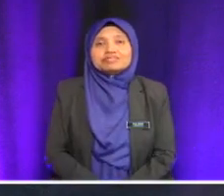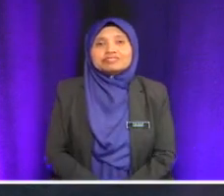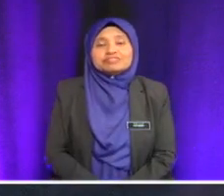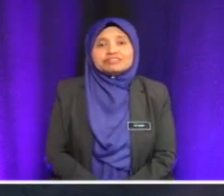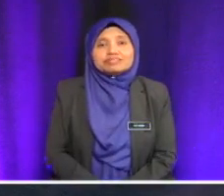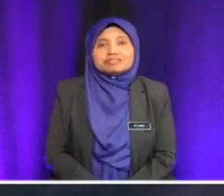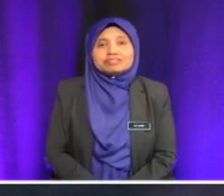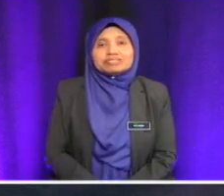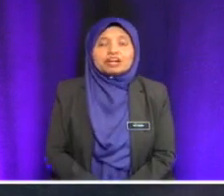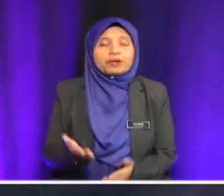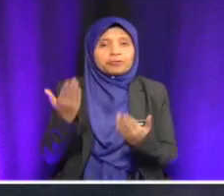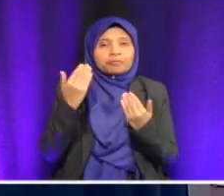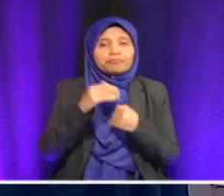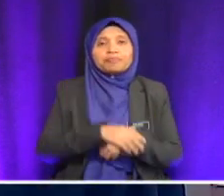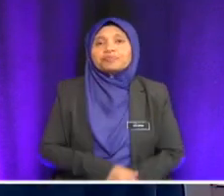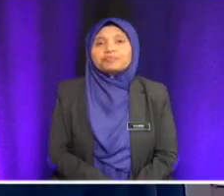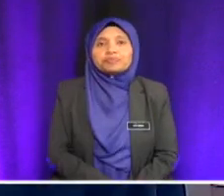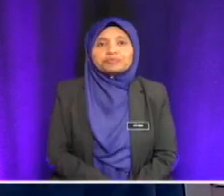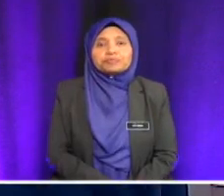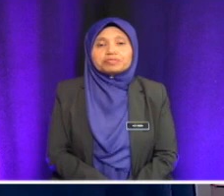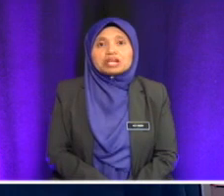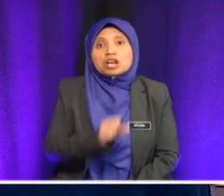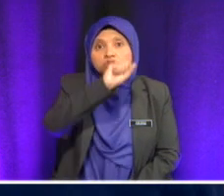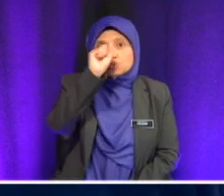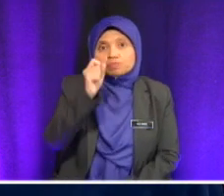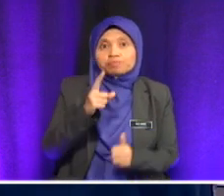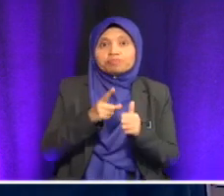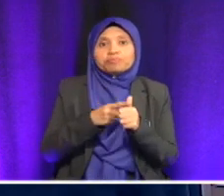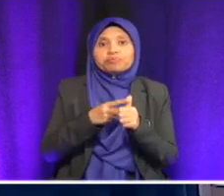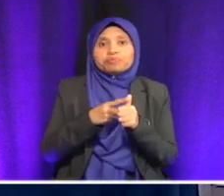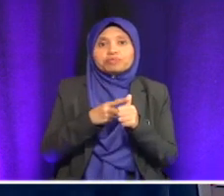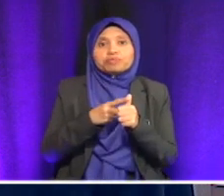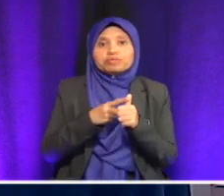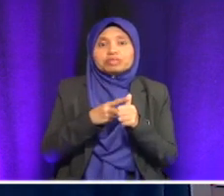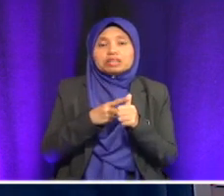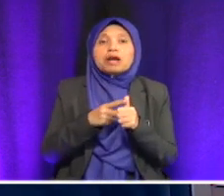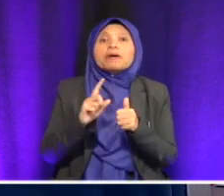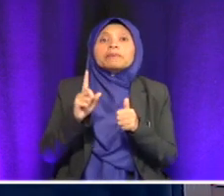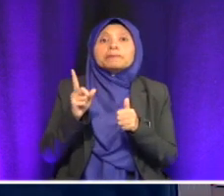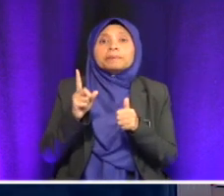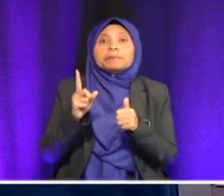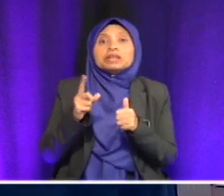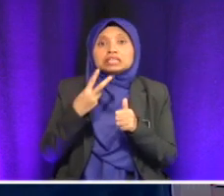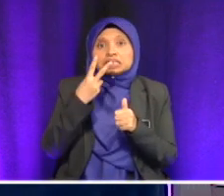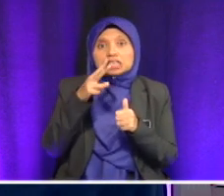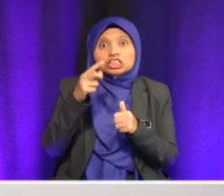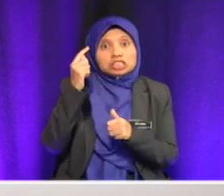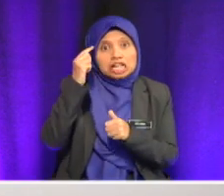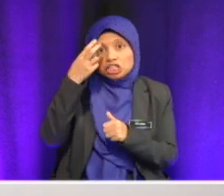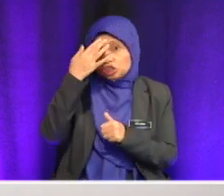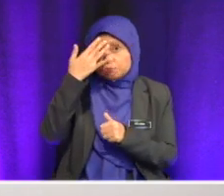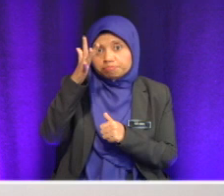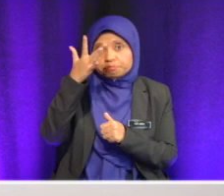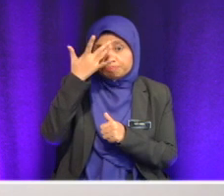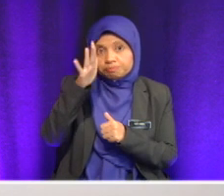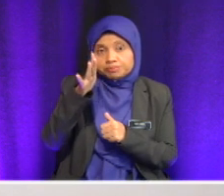Okay, so let's go to the first question. All right. Are there any animals you would consider intelligent? So